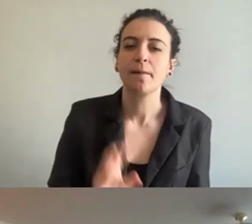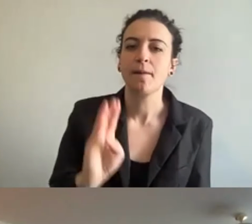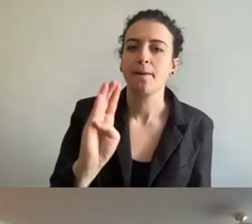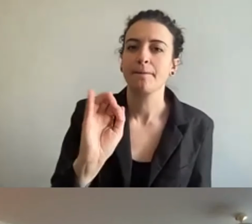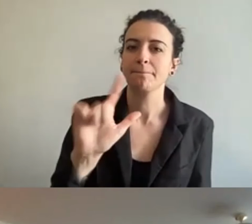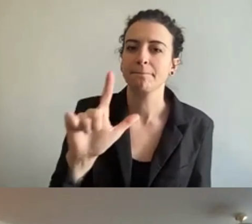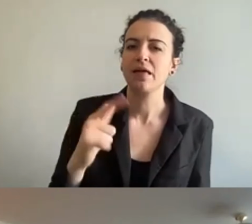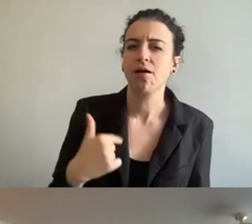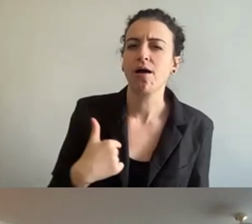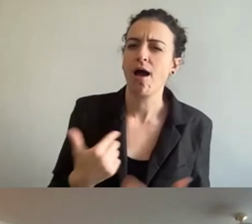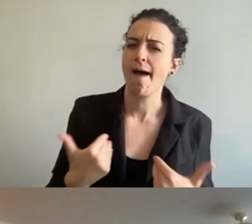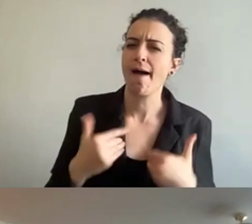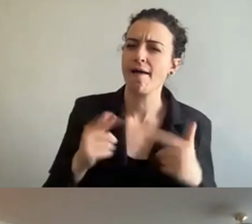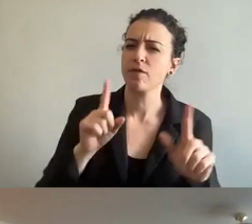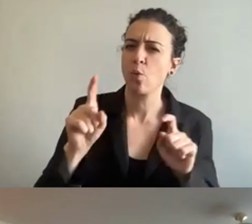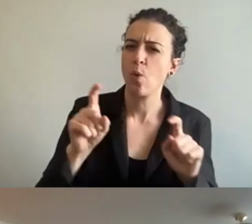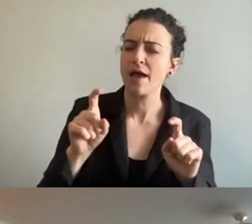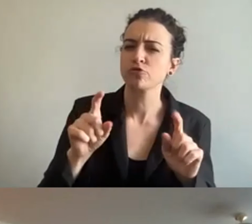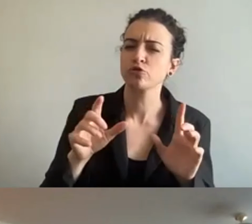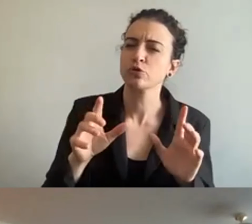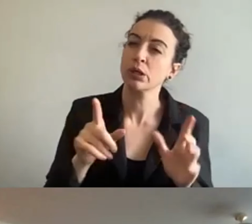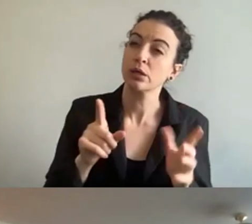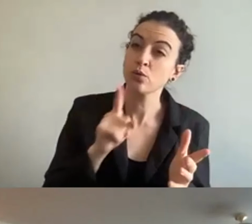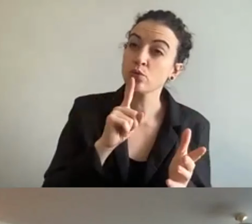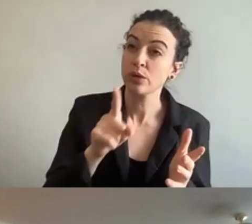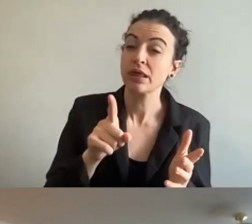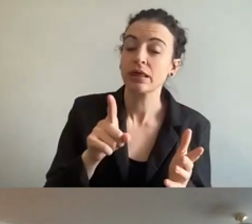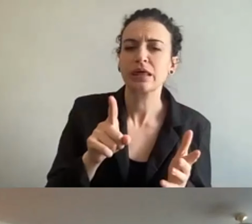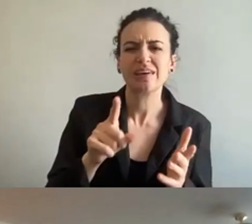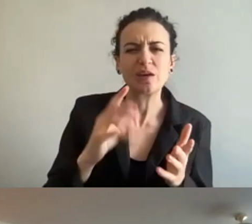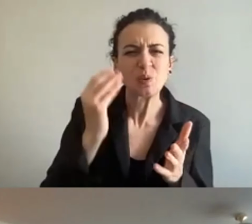question about, they're all different types of waivers.